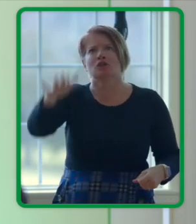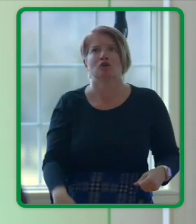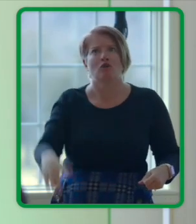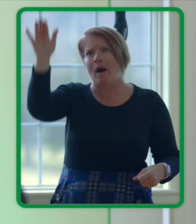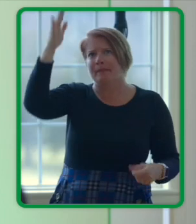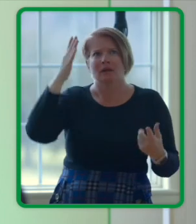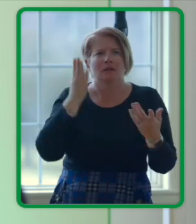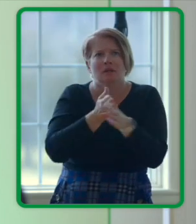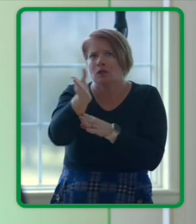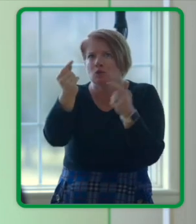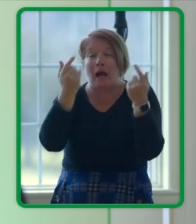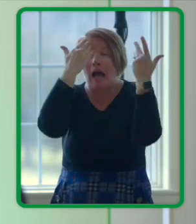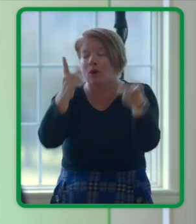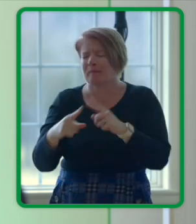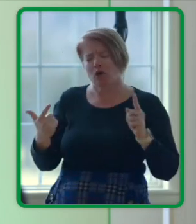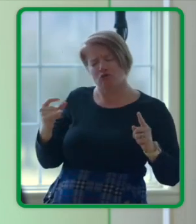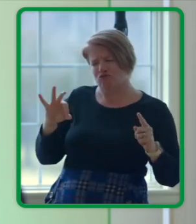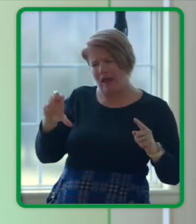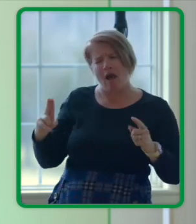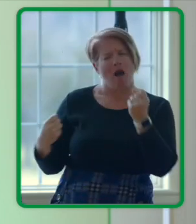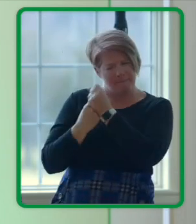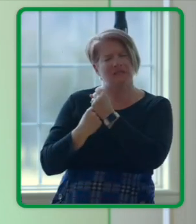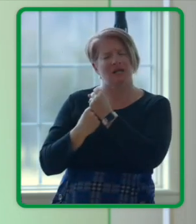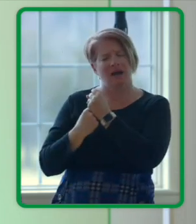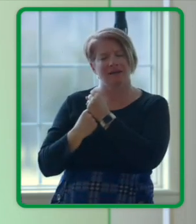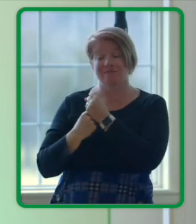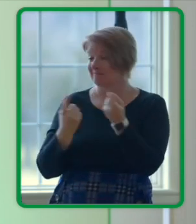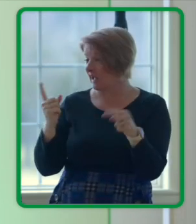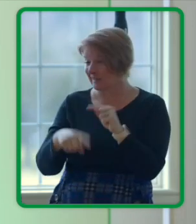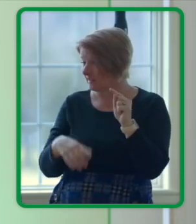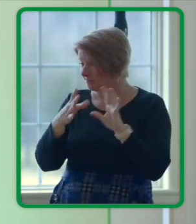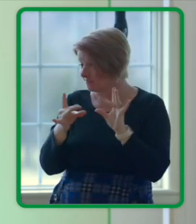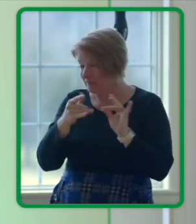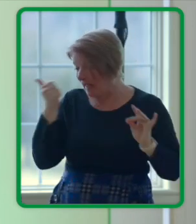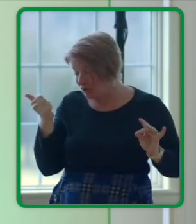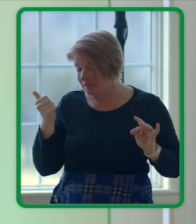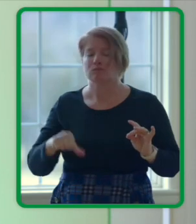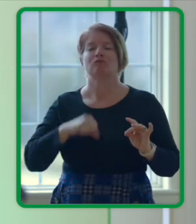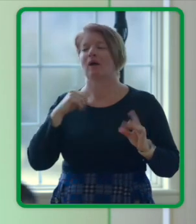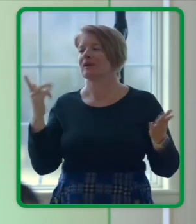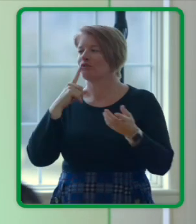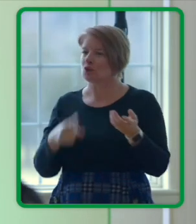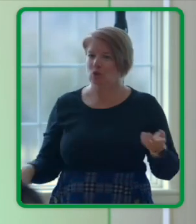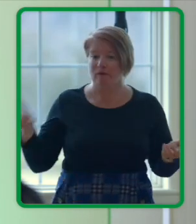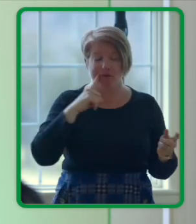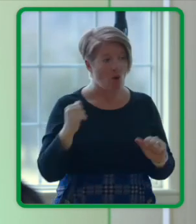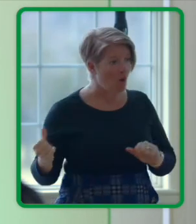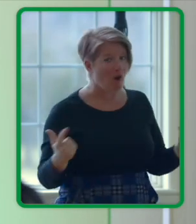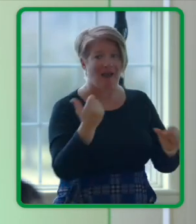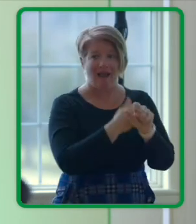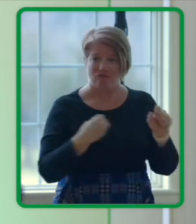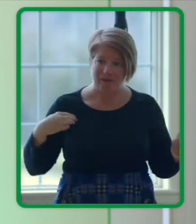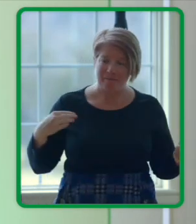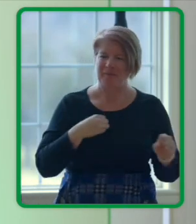know Greylock is on my side." I can't say it any better than that. We're proud to be here for you, for all of you, for every one of our members, every